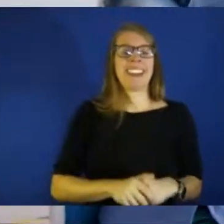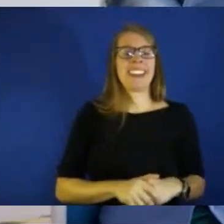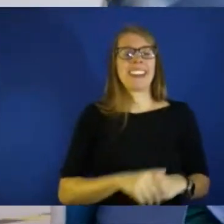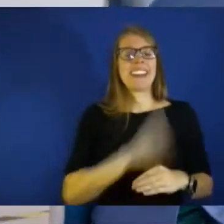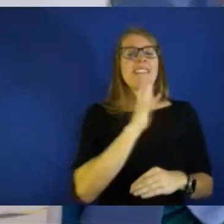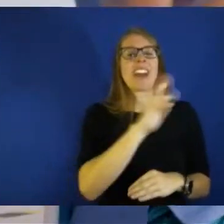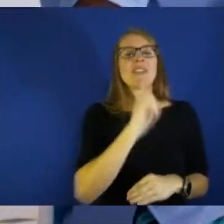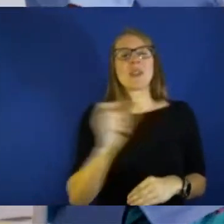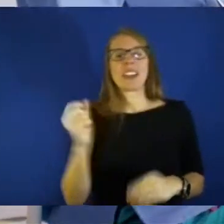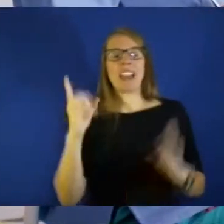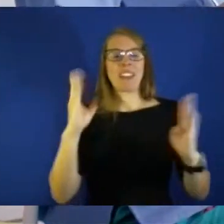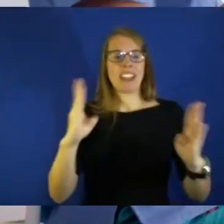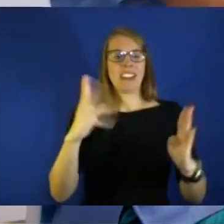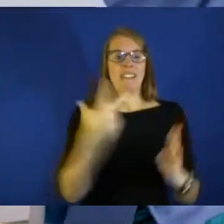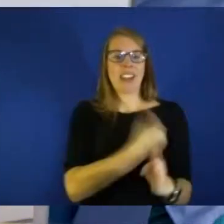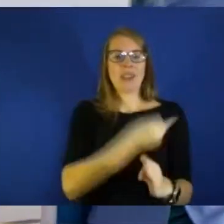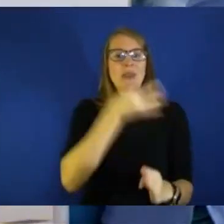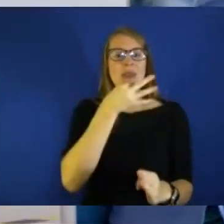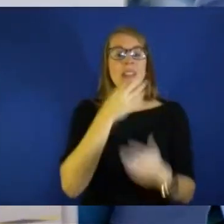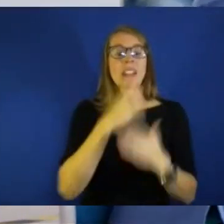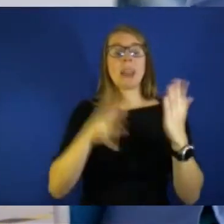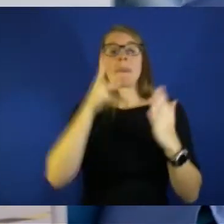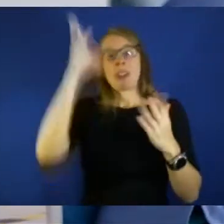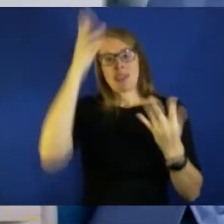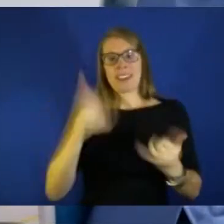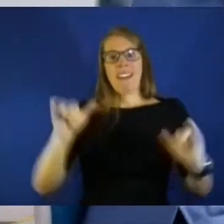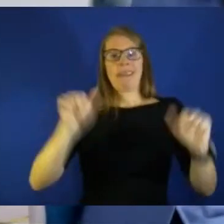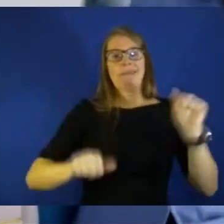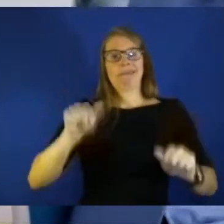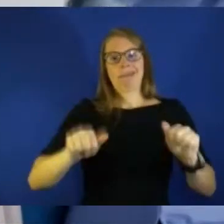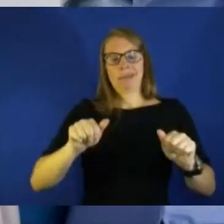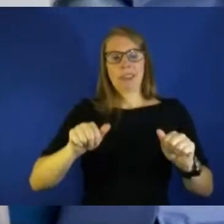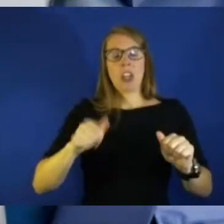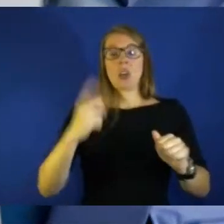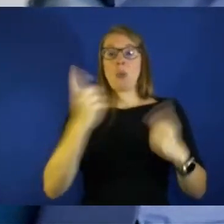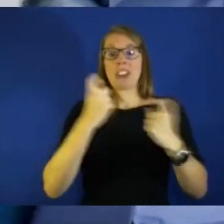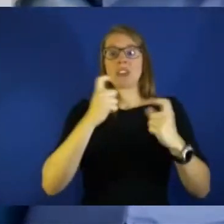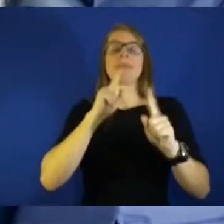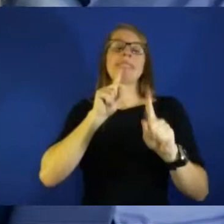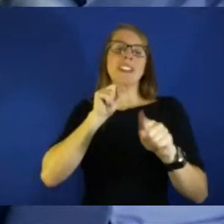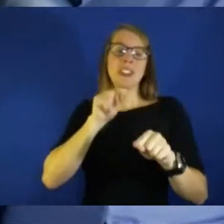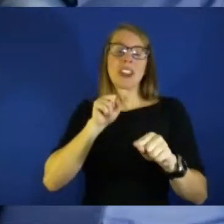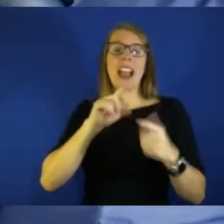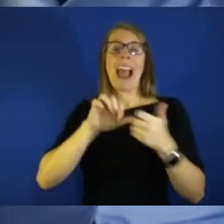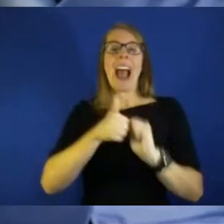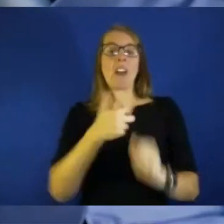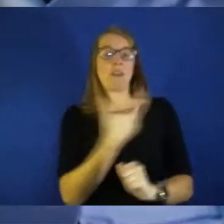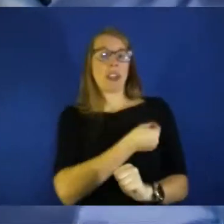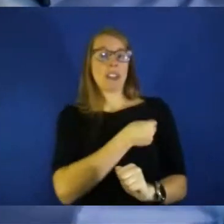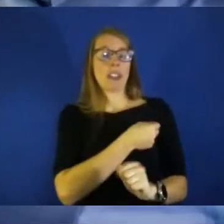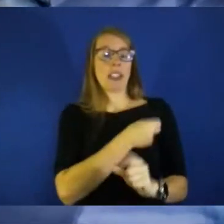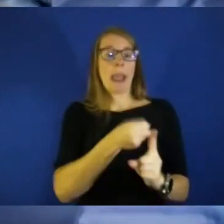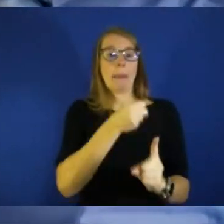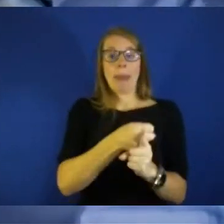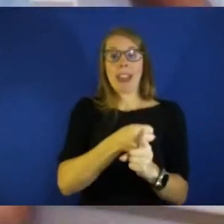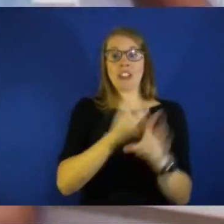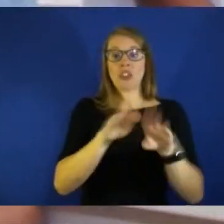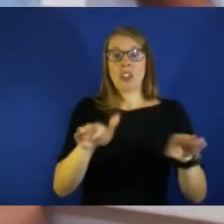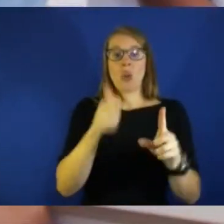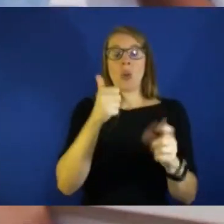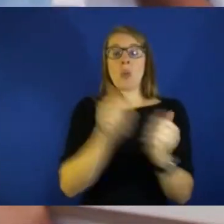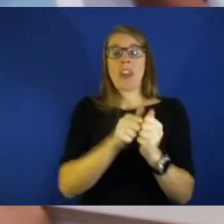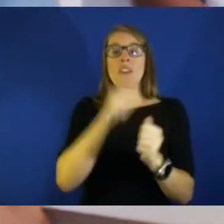some parents are still hesitant. We answer your questions, plus how the vaccine impacts children with certain chronic diseases. That is tomorrow